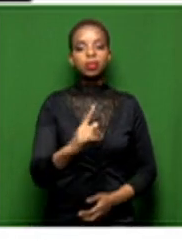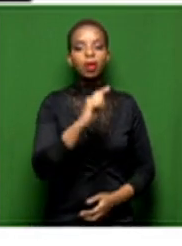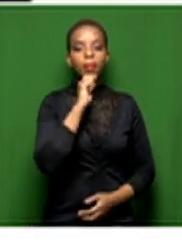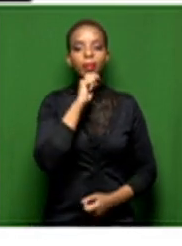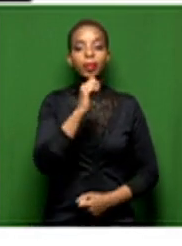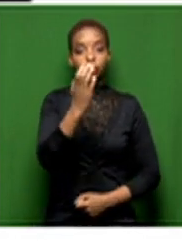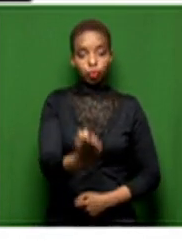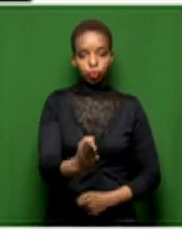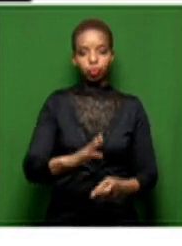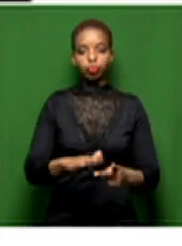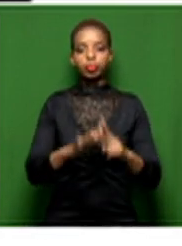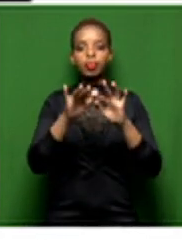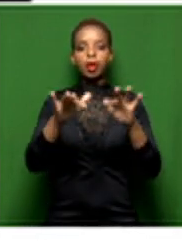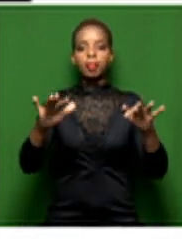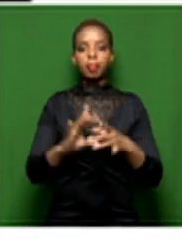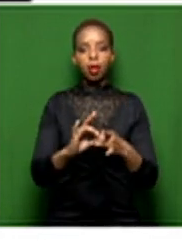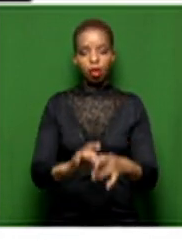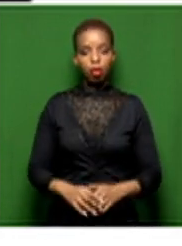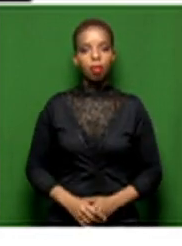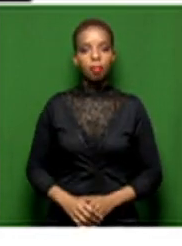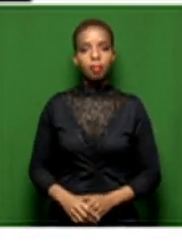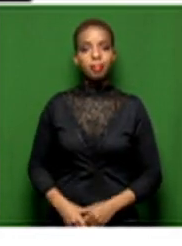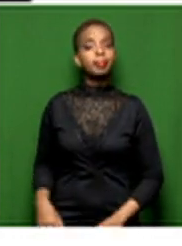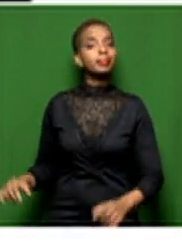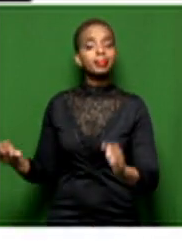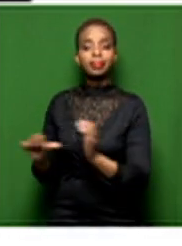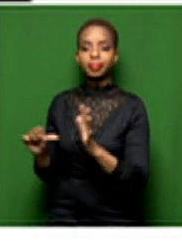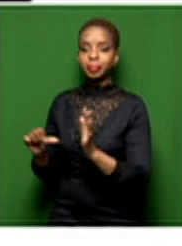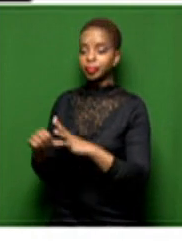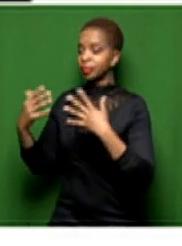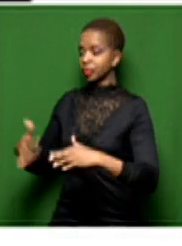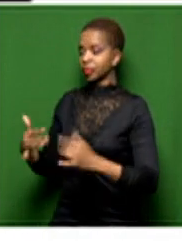you and to the viewers as well. Very, very important subject this is.